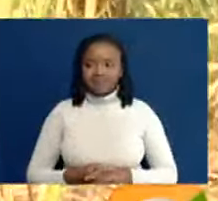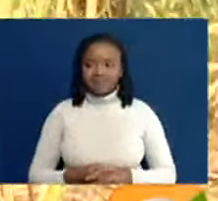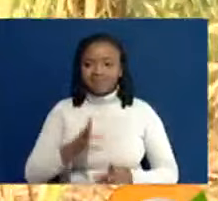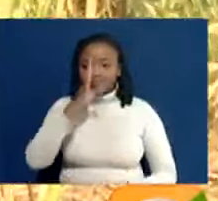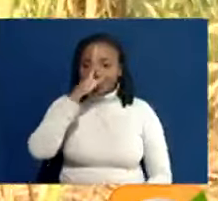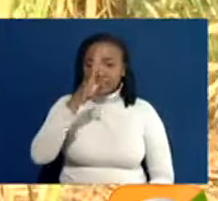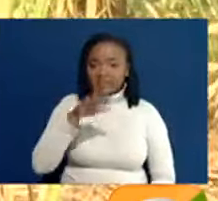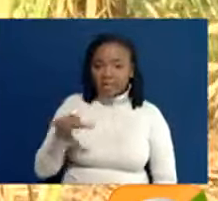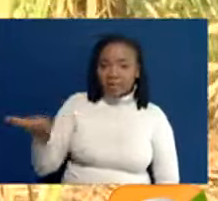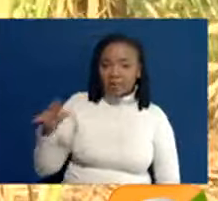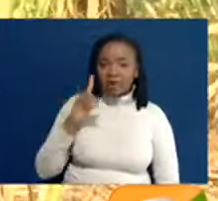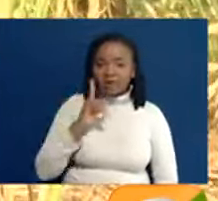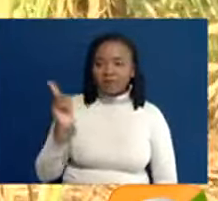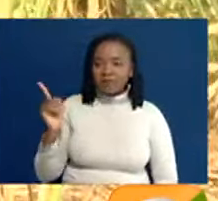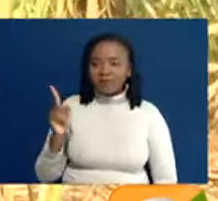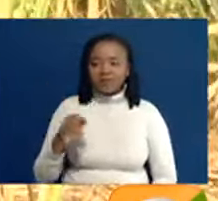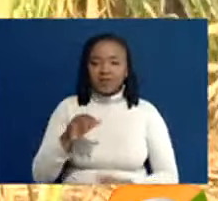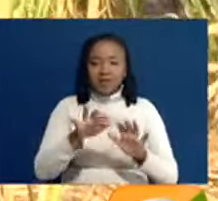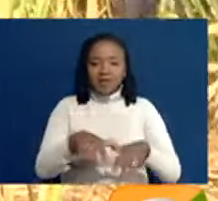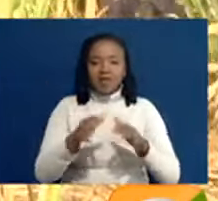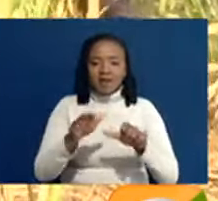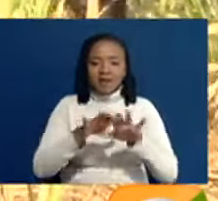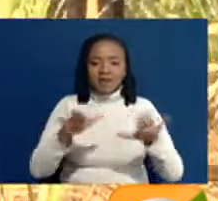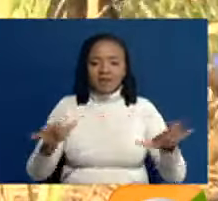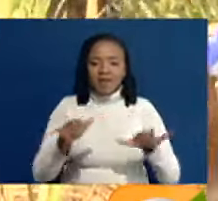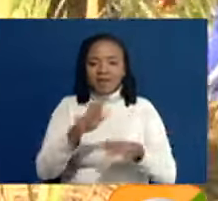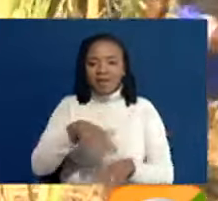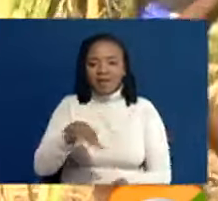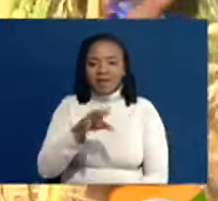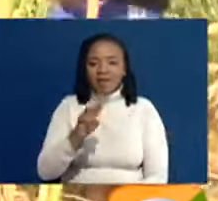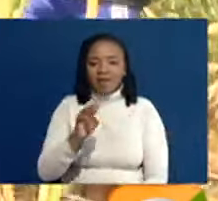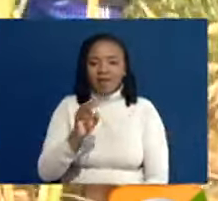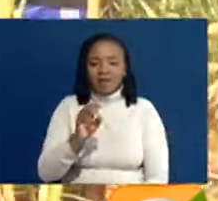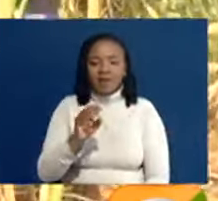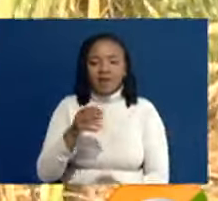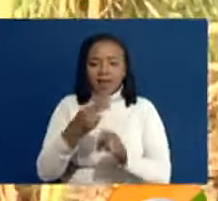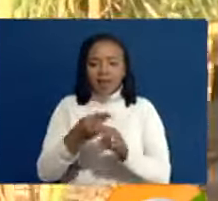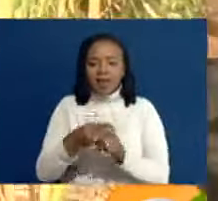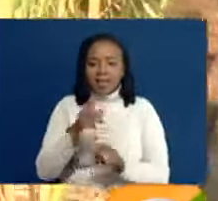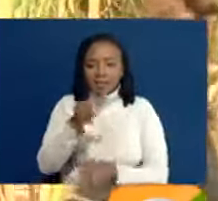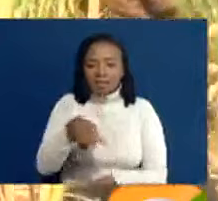Sunday morning at Maurice Okumu's farm in Munganga, Mumias East.